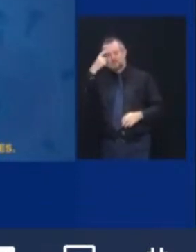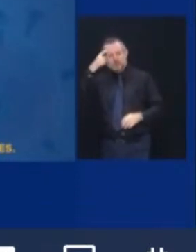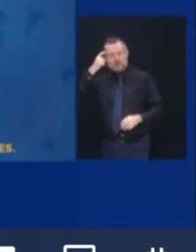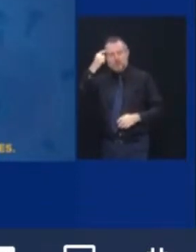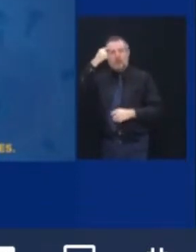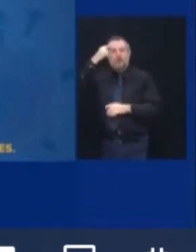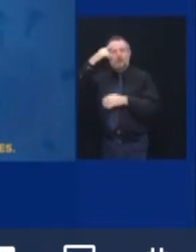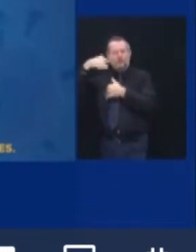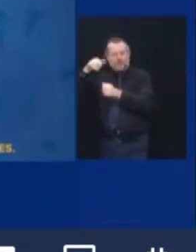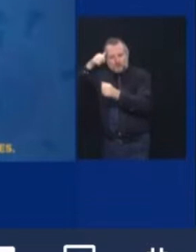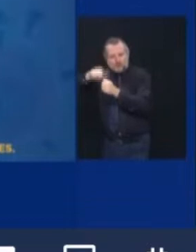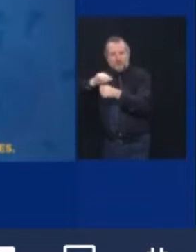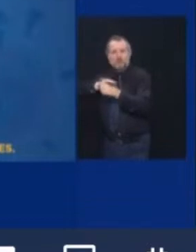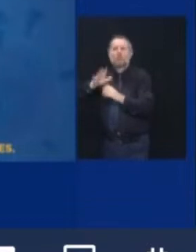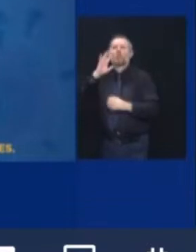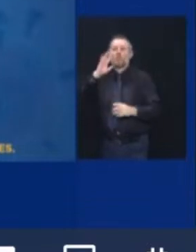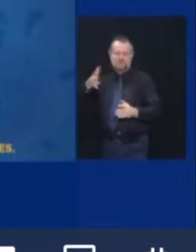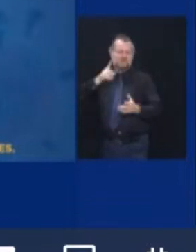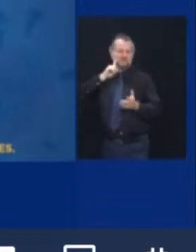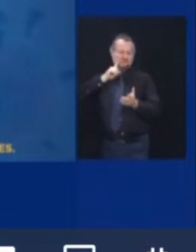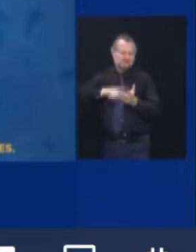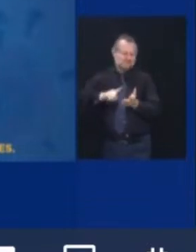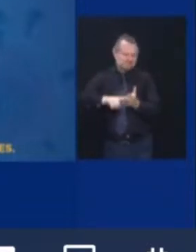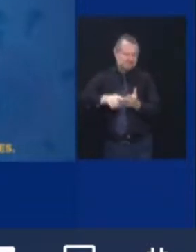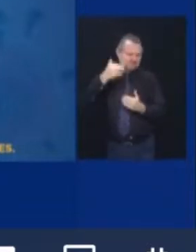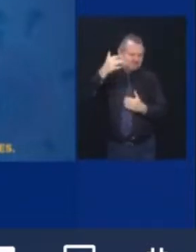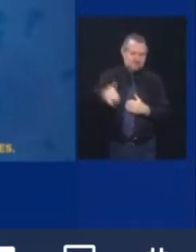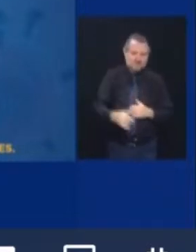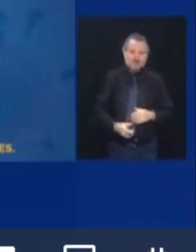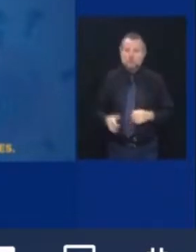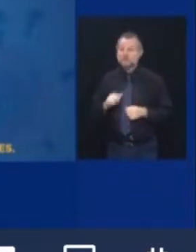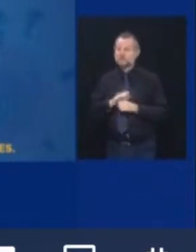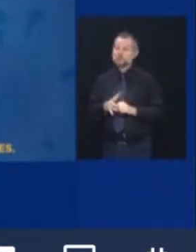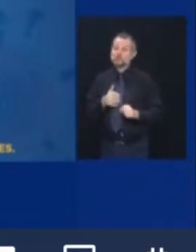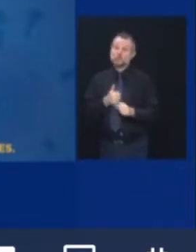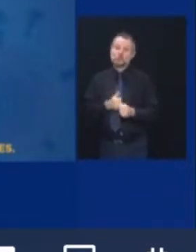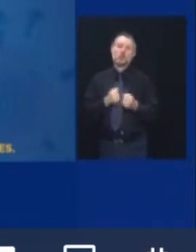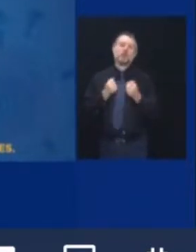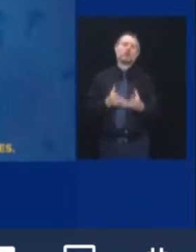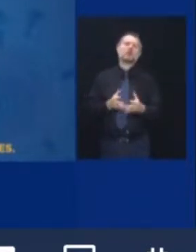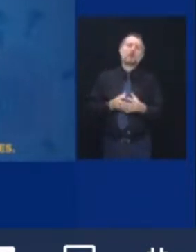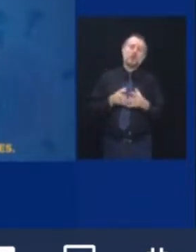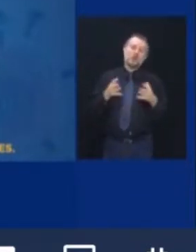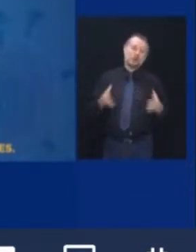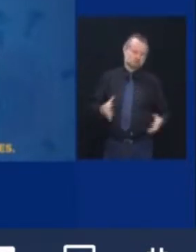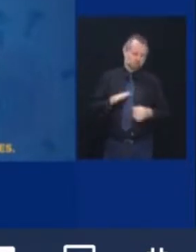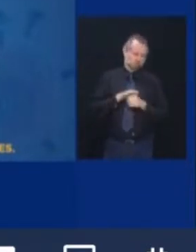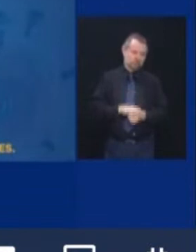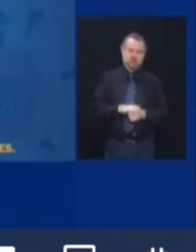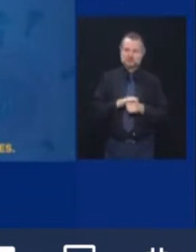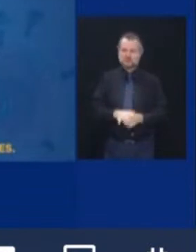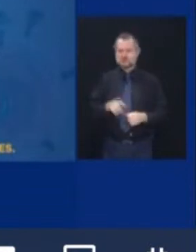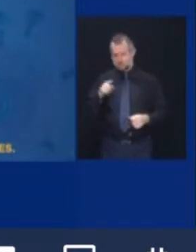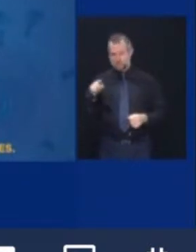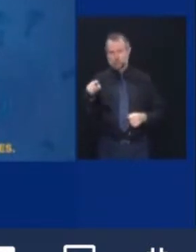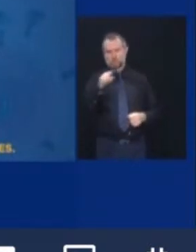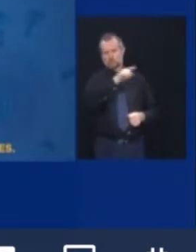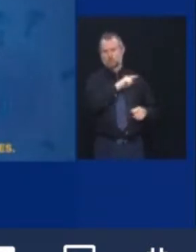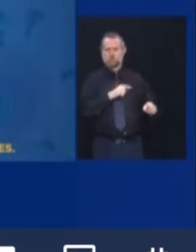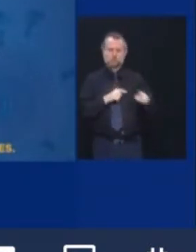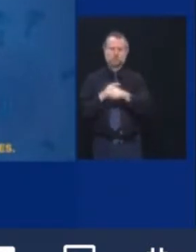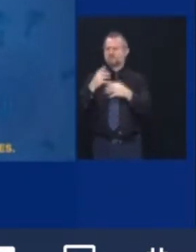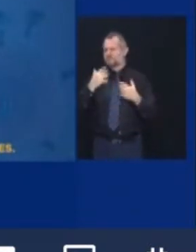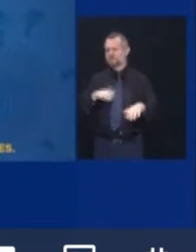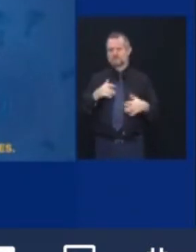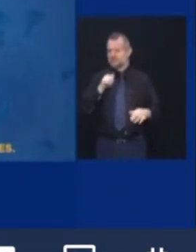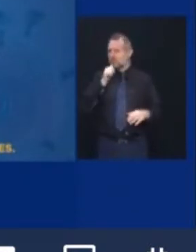issues. I mean, this is so stressful on so many levels. I don't even know that we appreciate it. It's